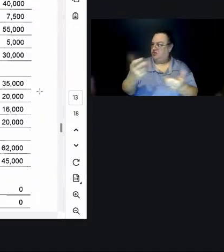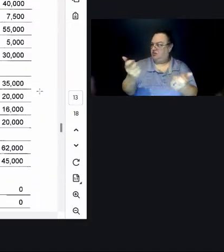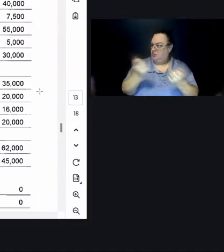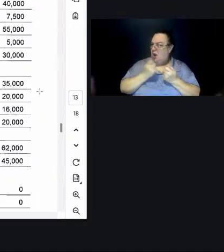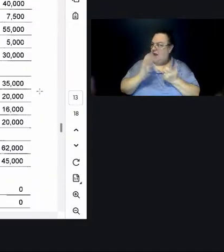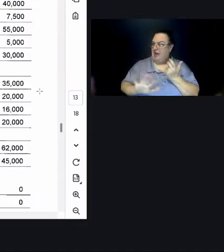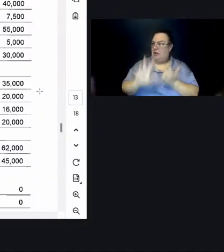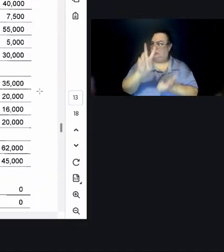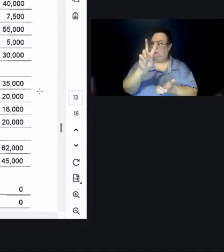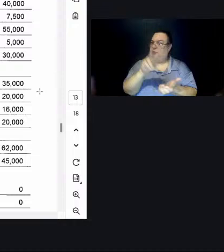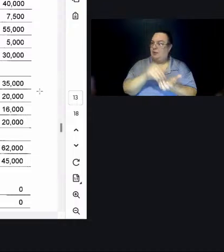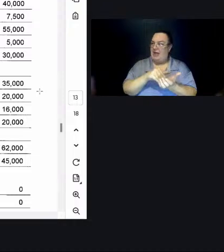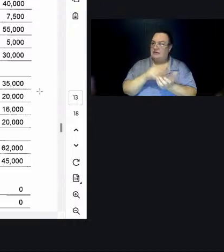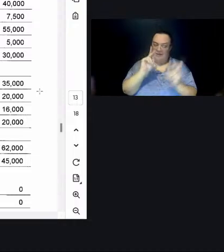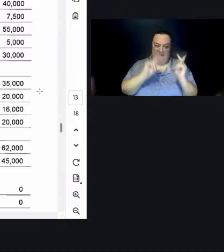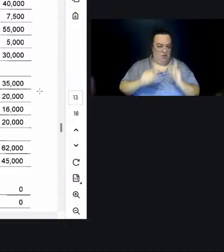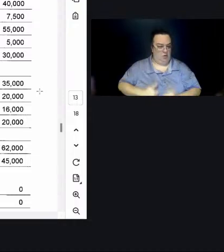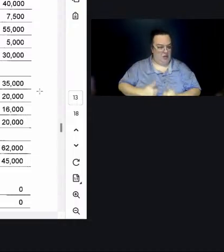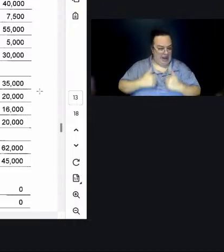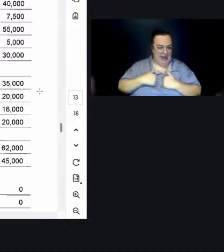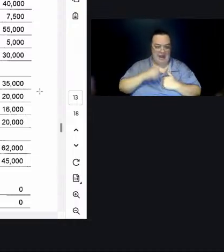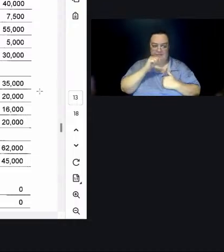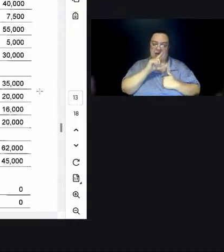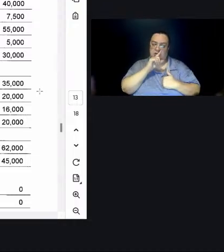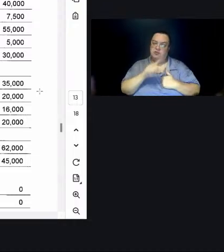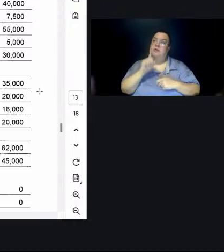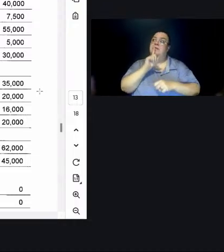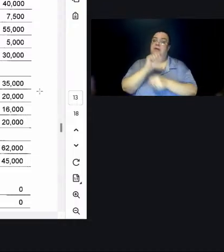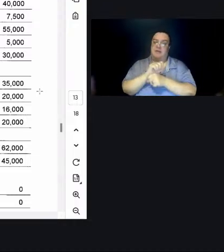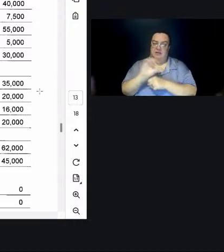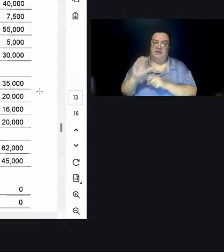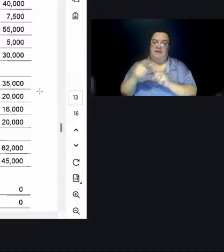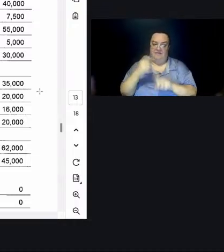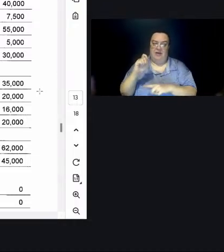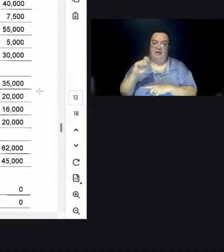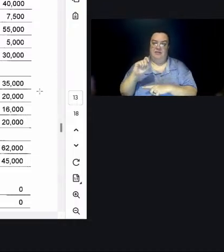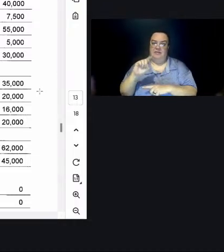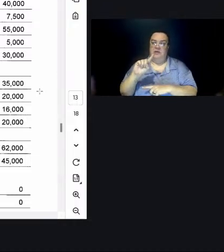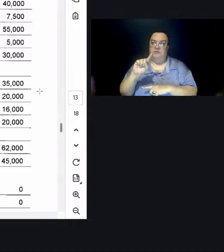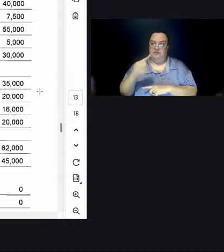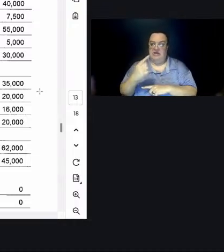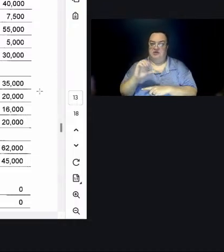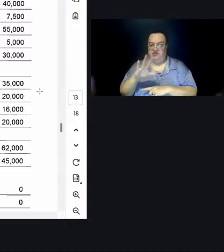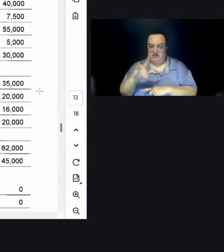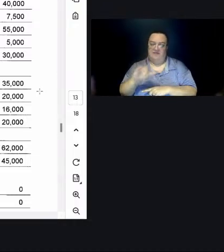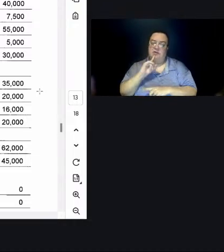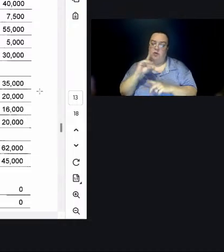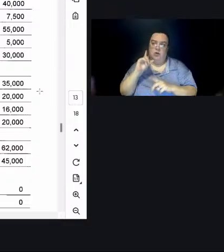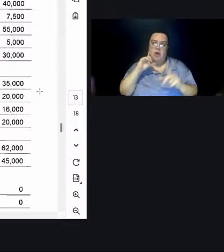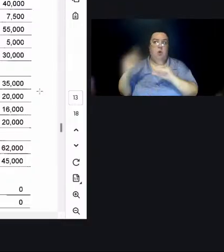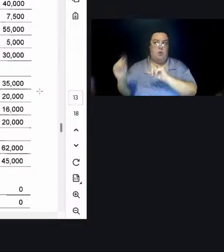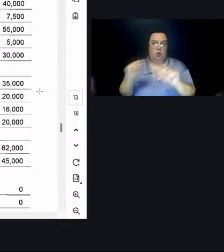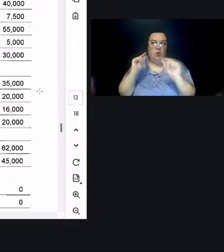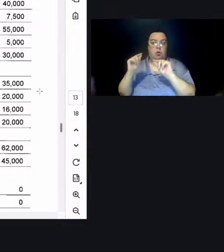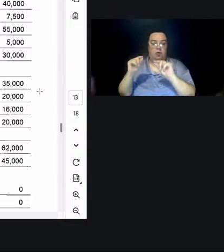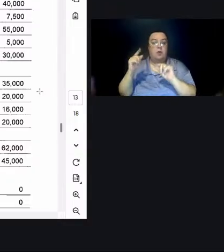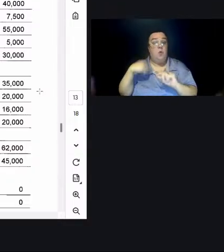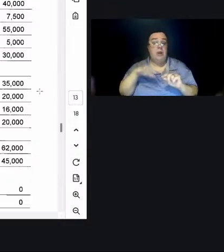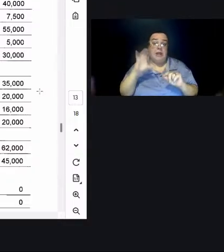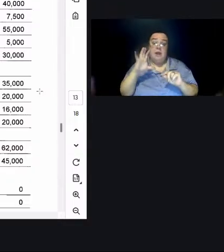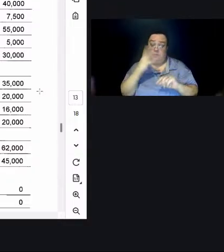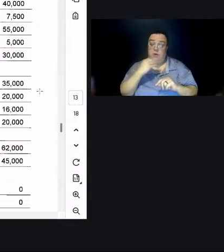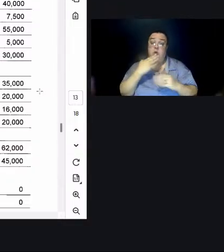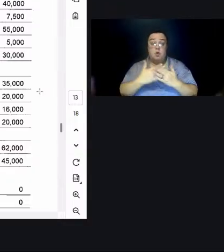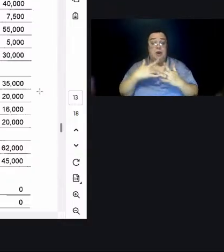2,000 residents. I'm not sure they were all Cheverly residents. I think the word traveled pretty far that we do a pretty good Halloween event.